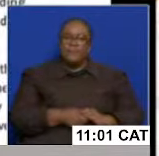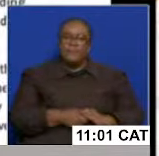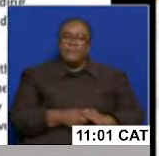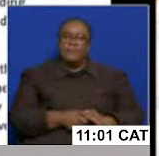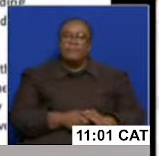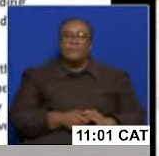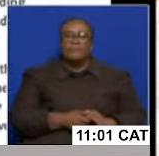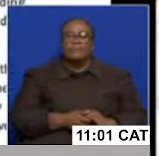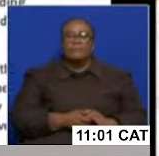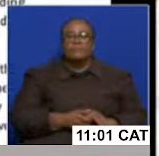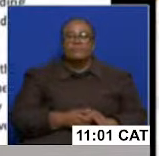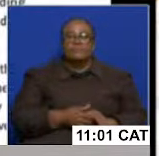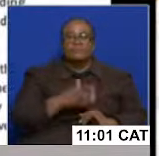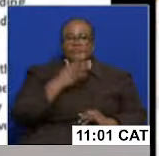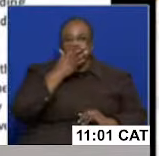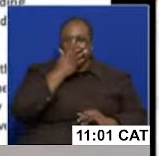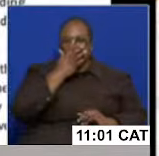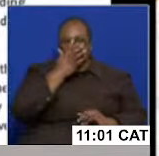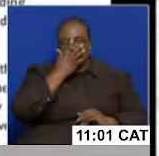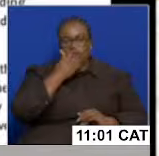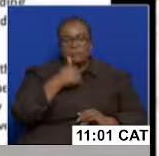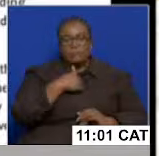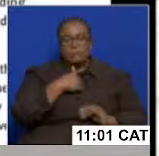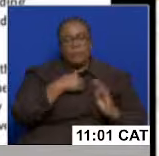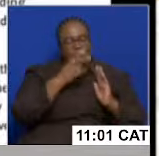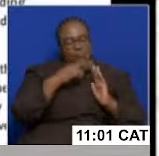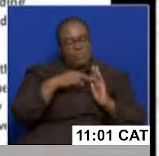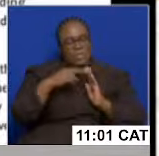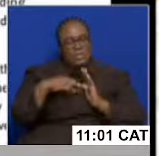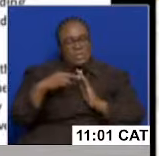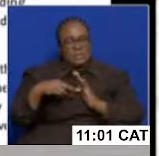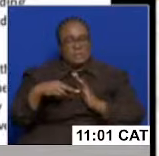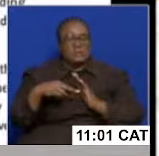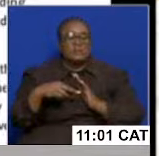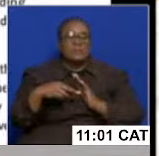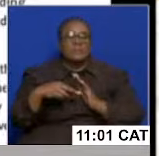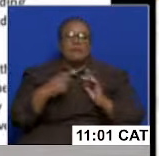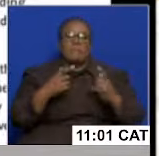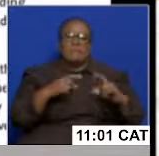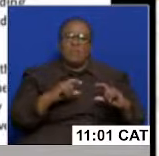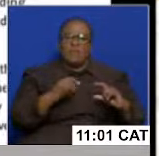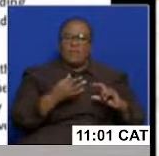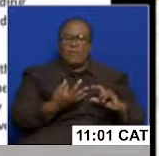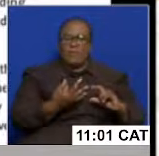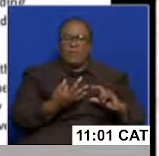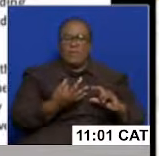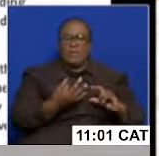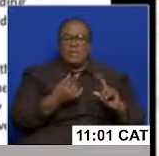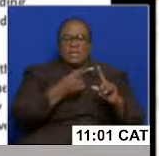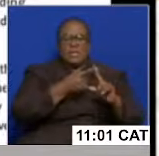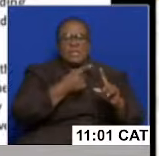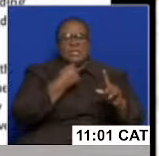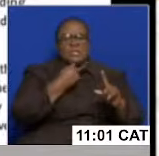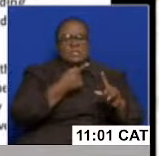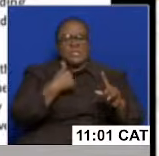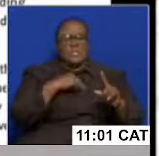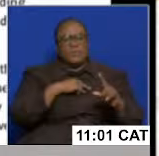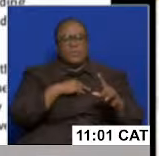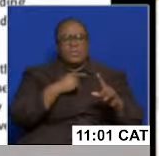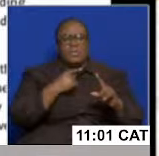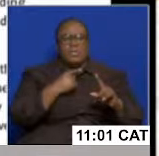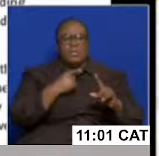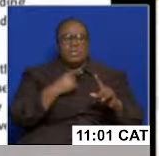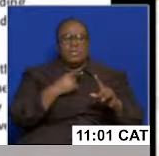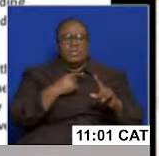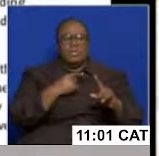Let me read the following paragraph for you. My apologies, paragraph 3. He says, we were en route. By we, he's referring to himself